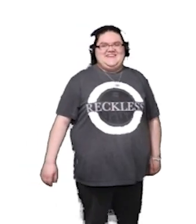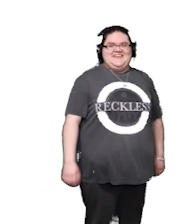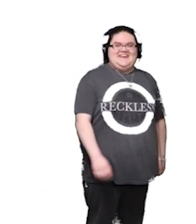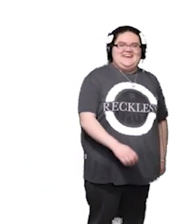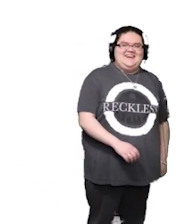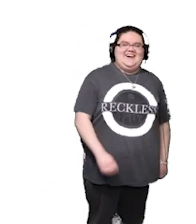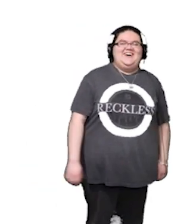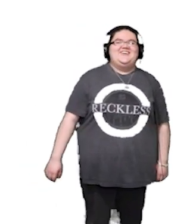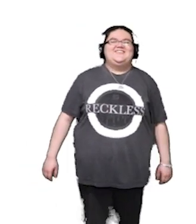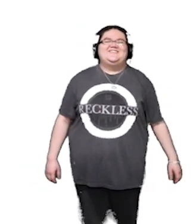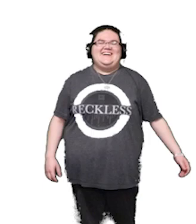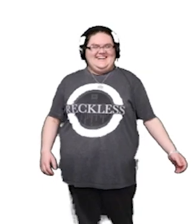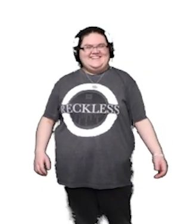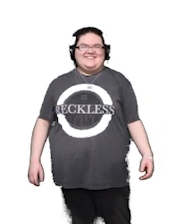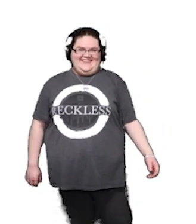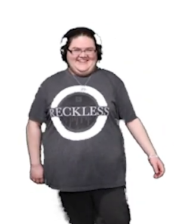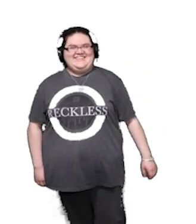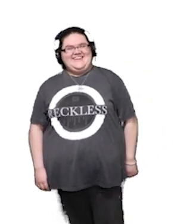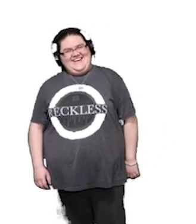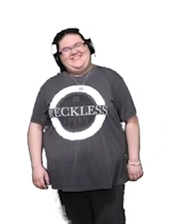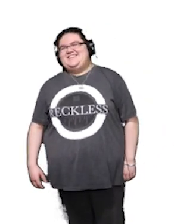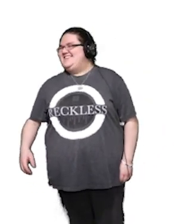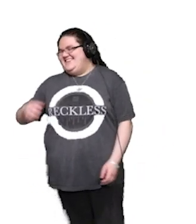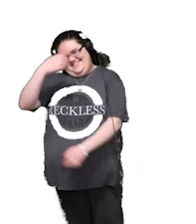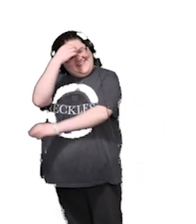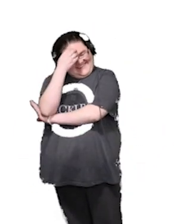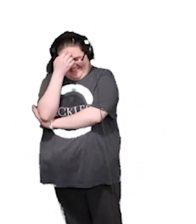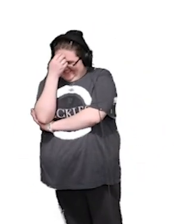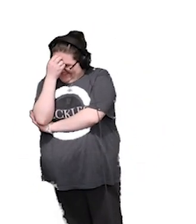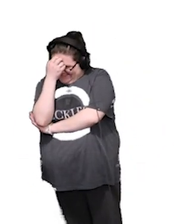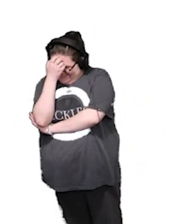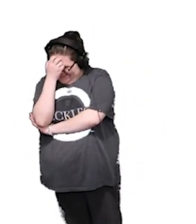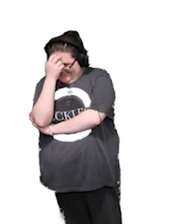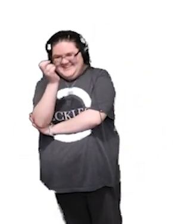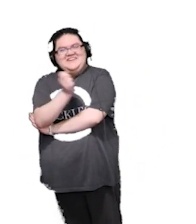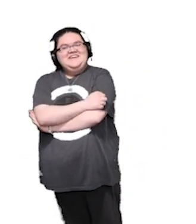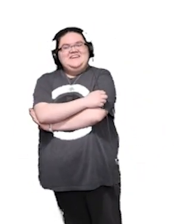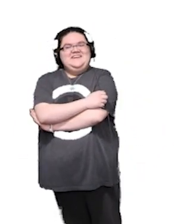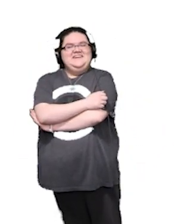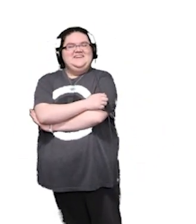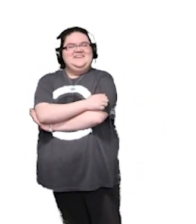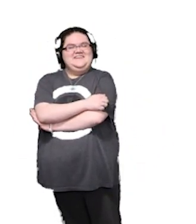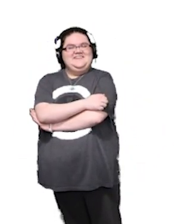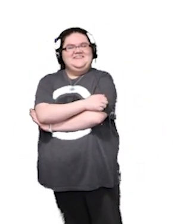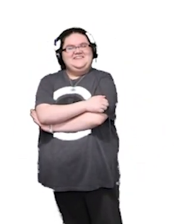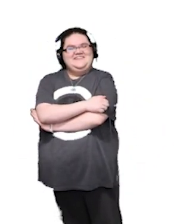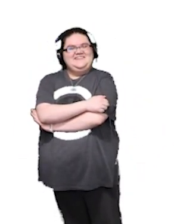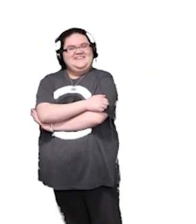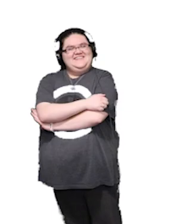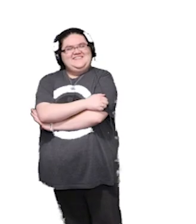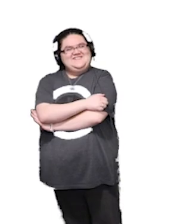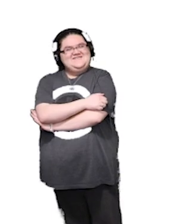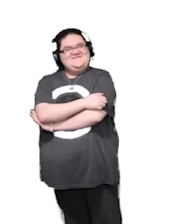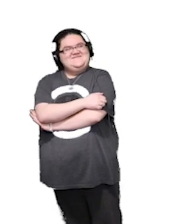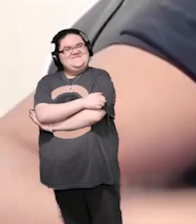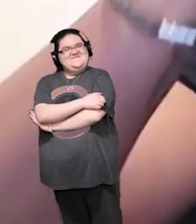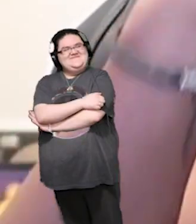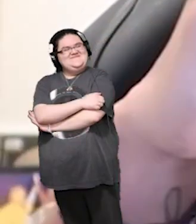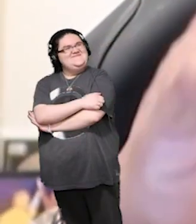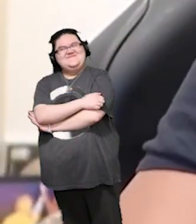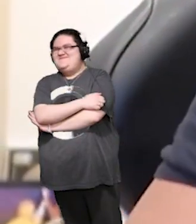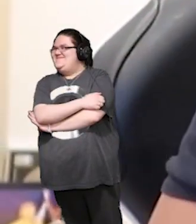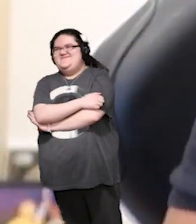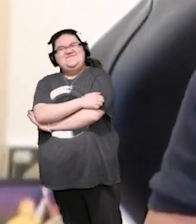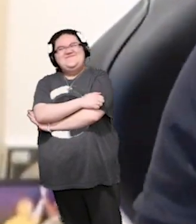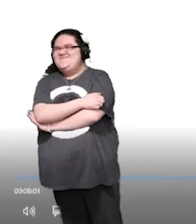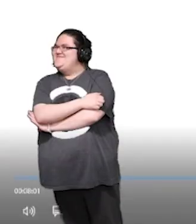Oh. Yeah. Oh my God! Yeah, go. I think I love you. Hey! Support you. Go for it.